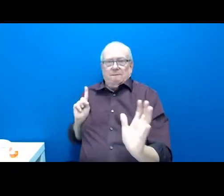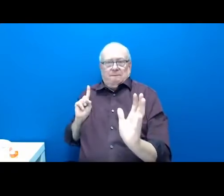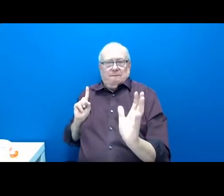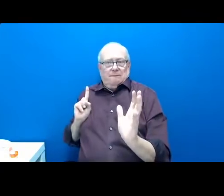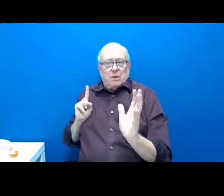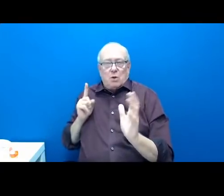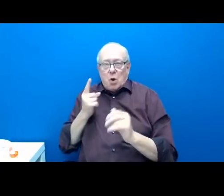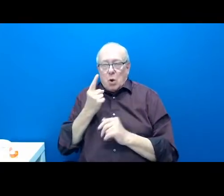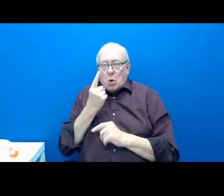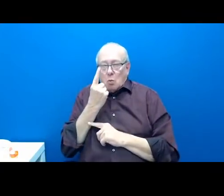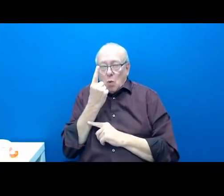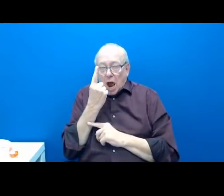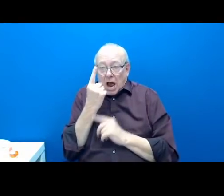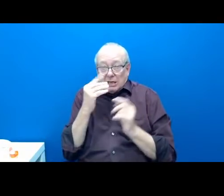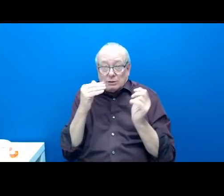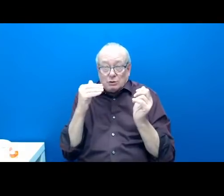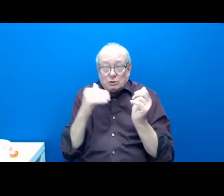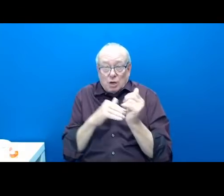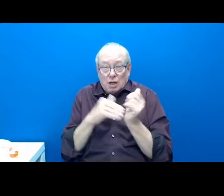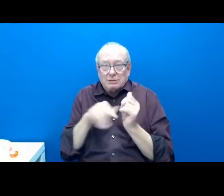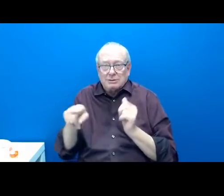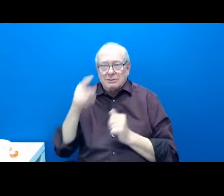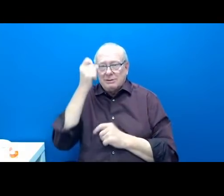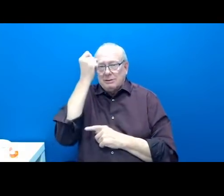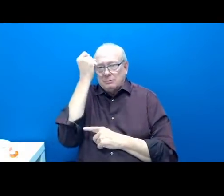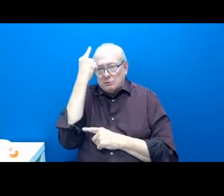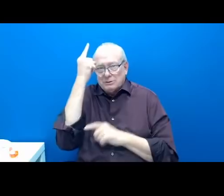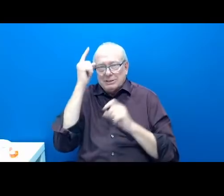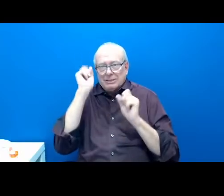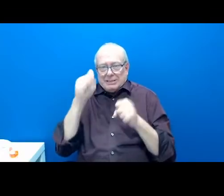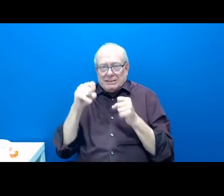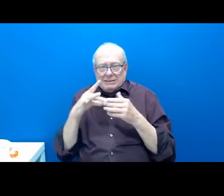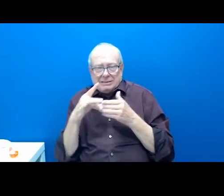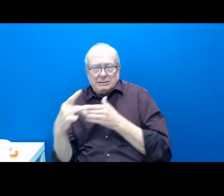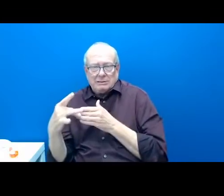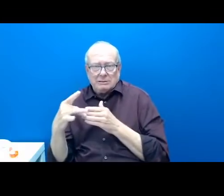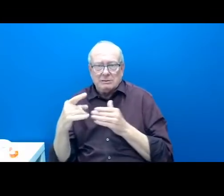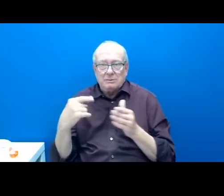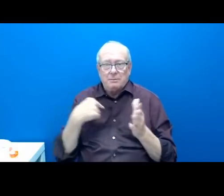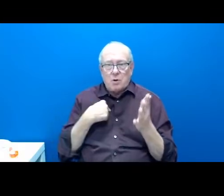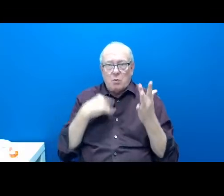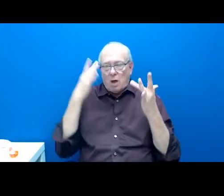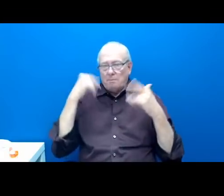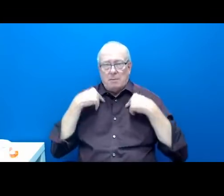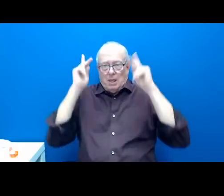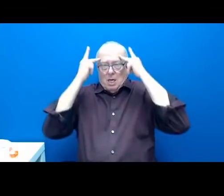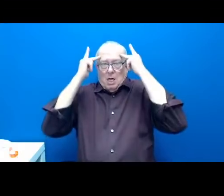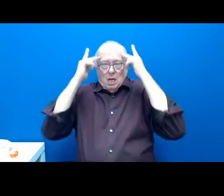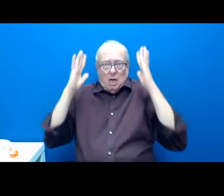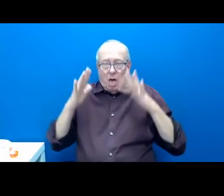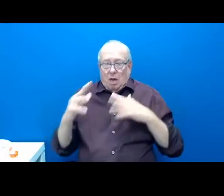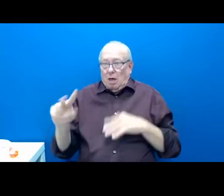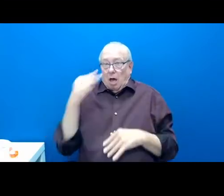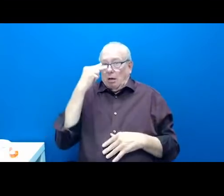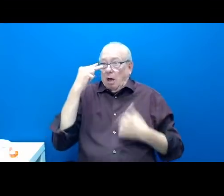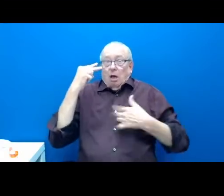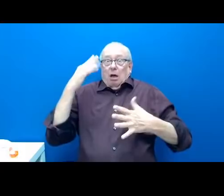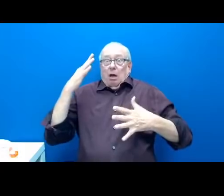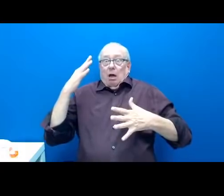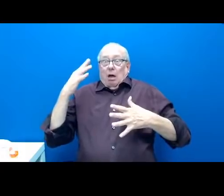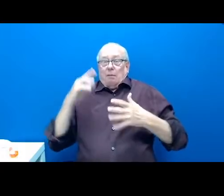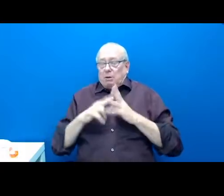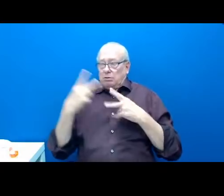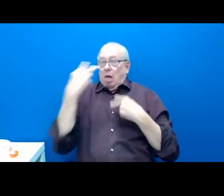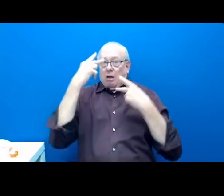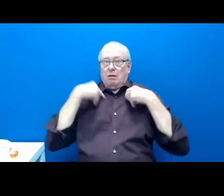was one physician who had enough to understand that he needed to talk me through the panic that was in my eyes,